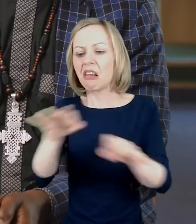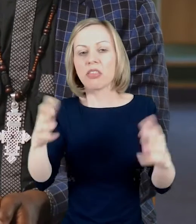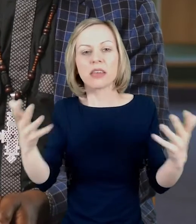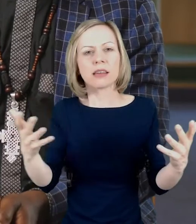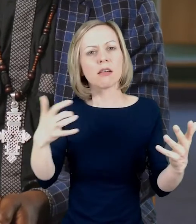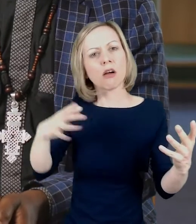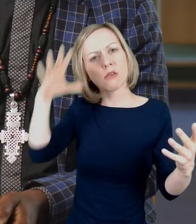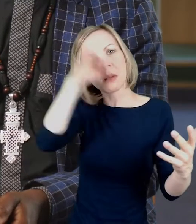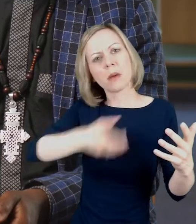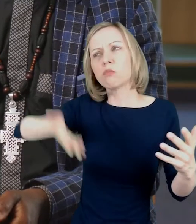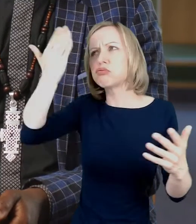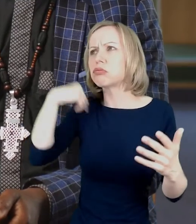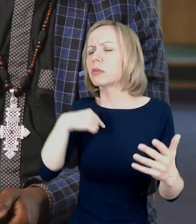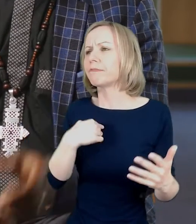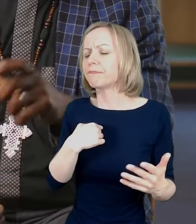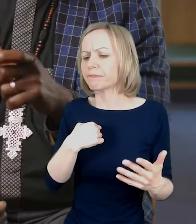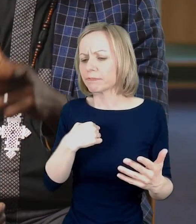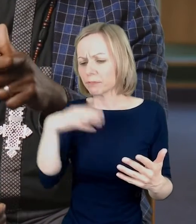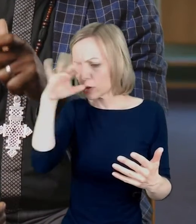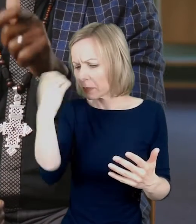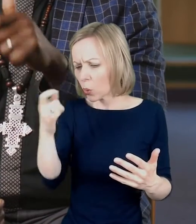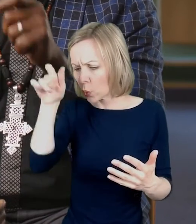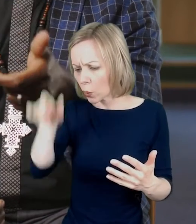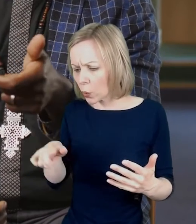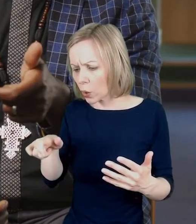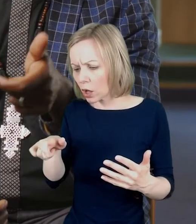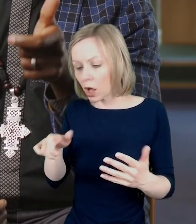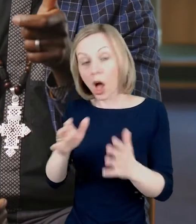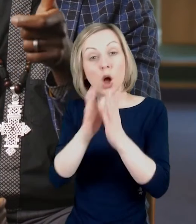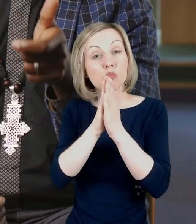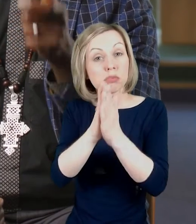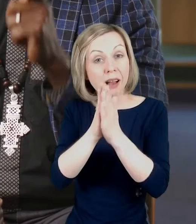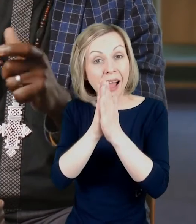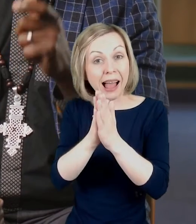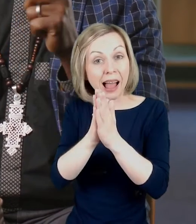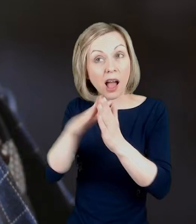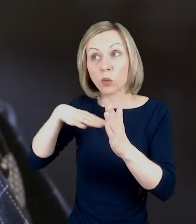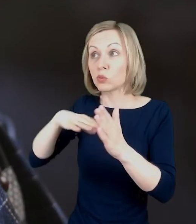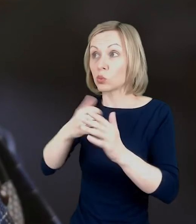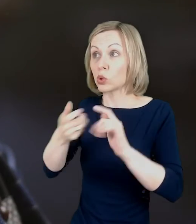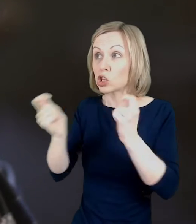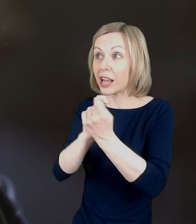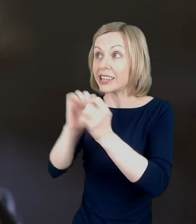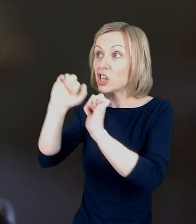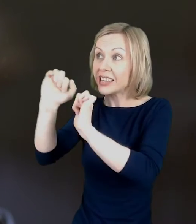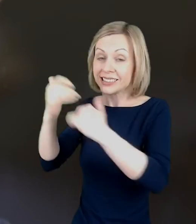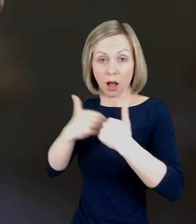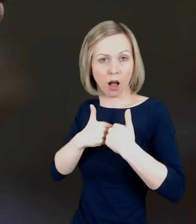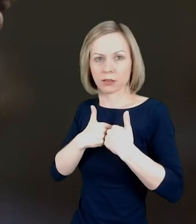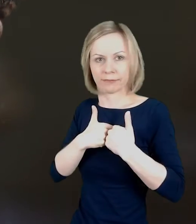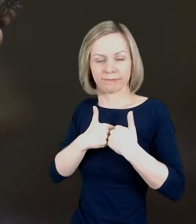it, about the fact that prayer is not about changing the heart of God, but it's about changing the heart of the one